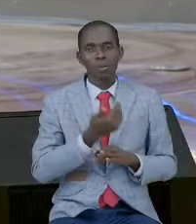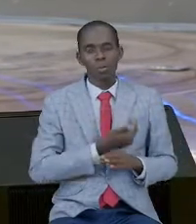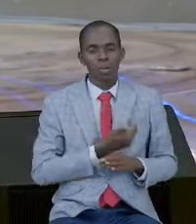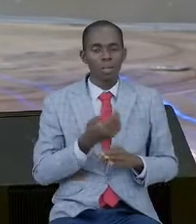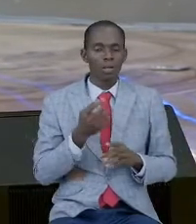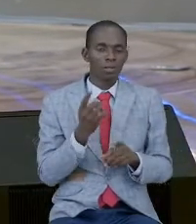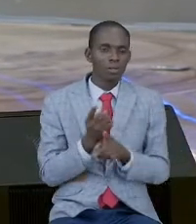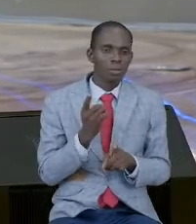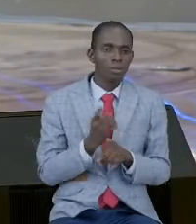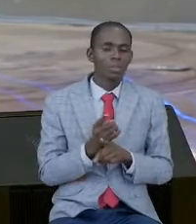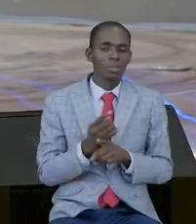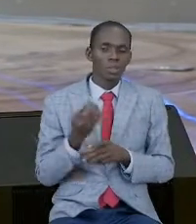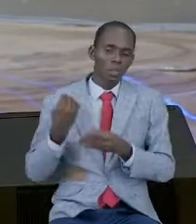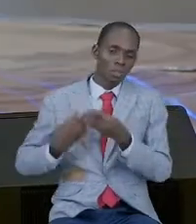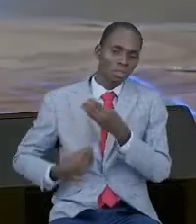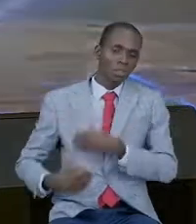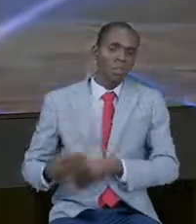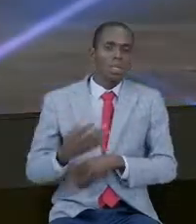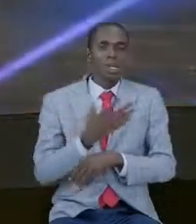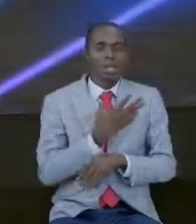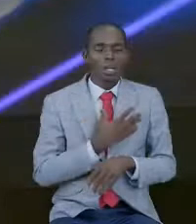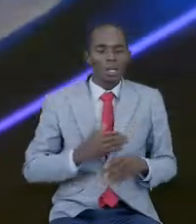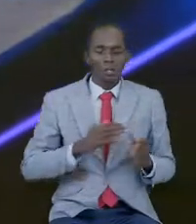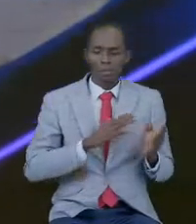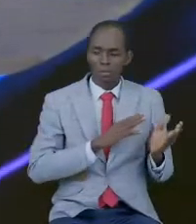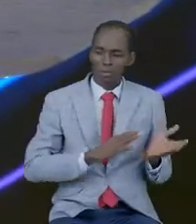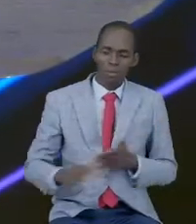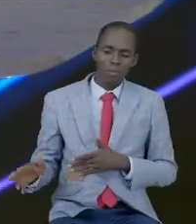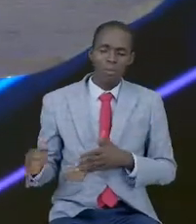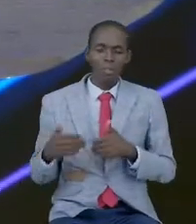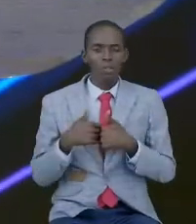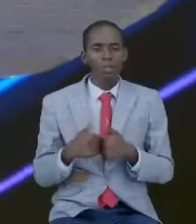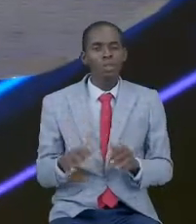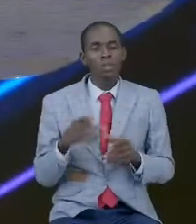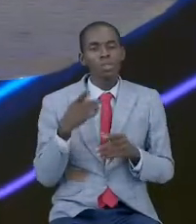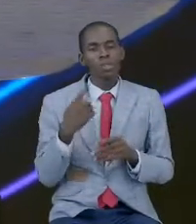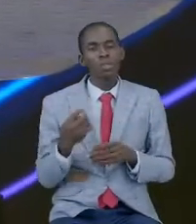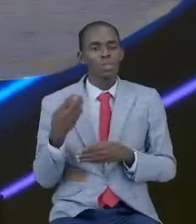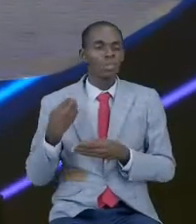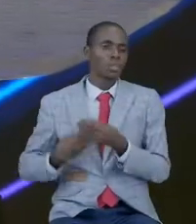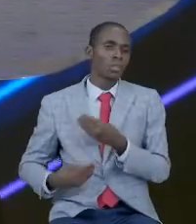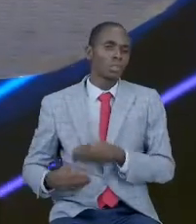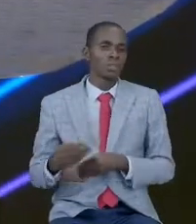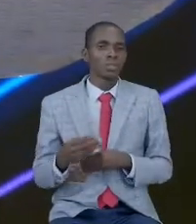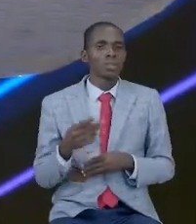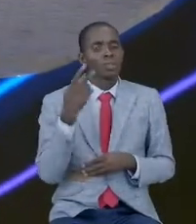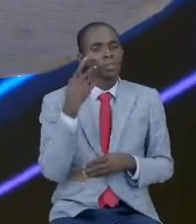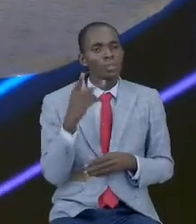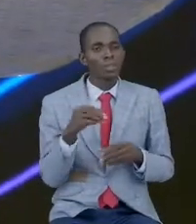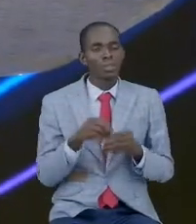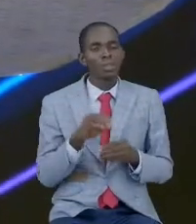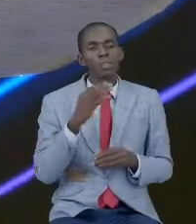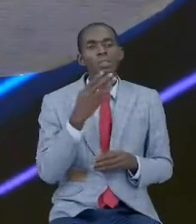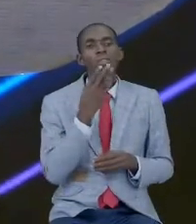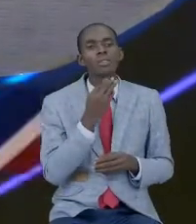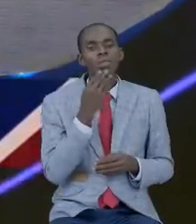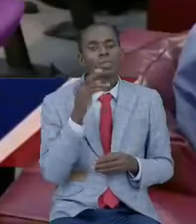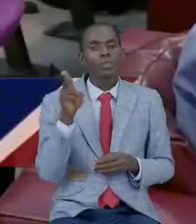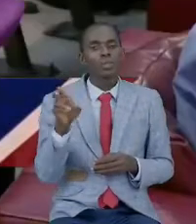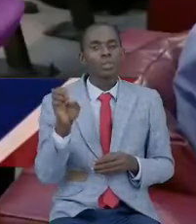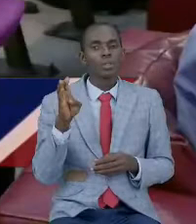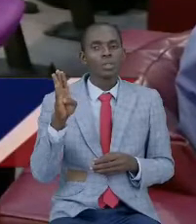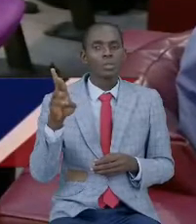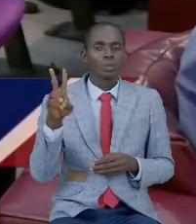we forfeit the inheritance. In Hebrews chapter 2, reading from verse